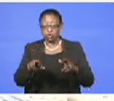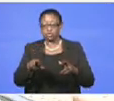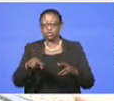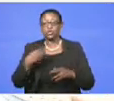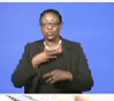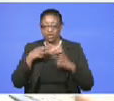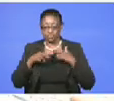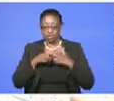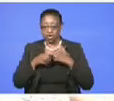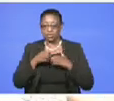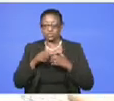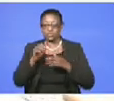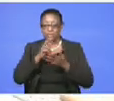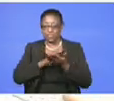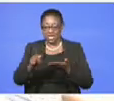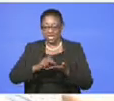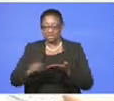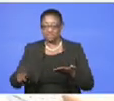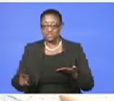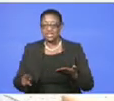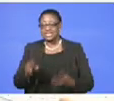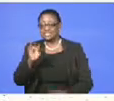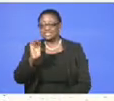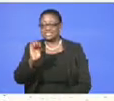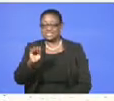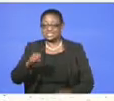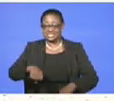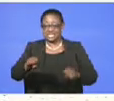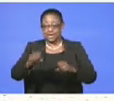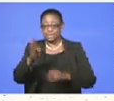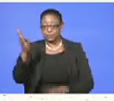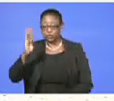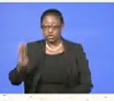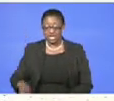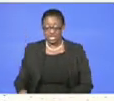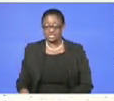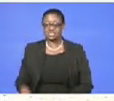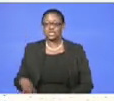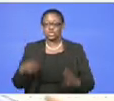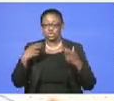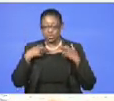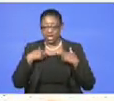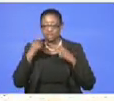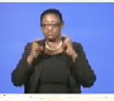kickbacks. But look at it now. Everywhere we go, we're having challenges as people don't